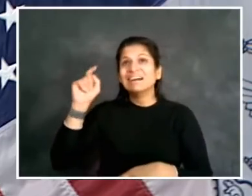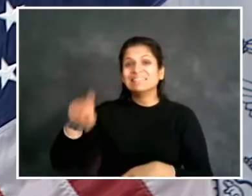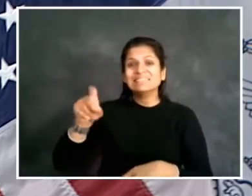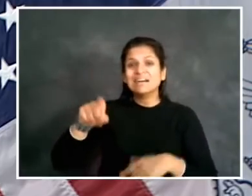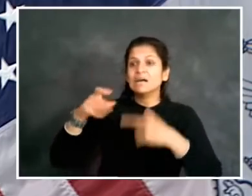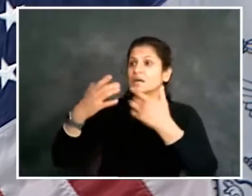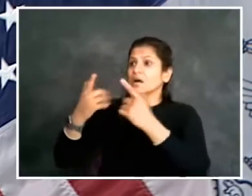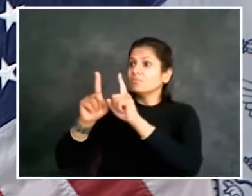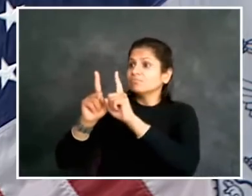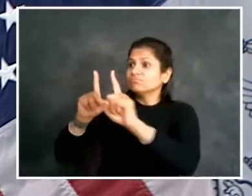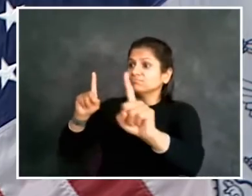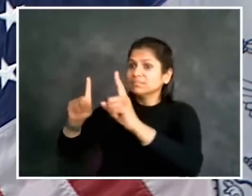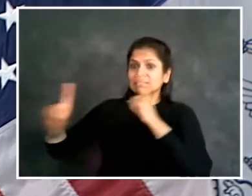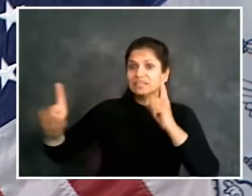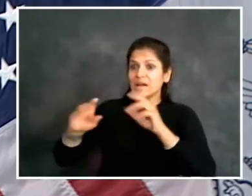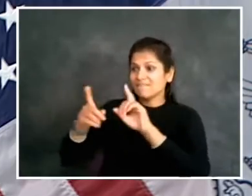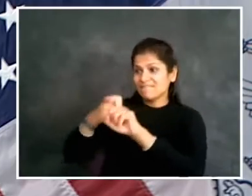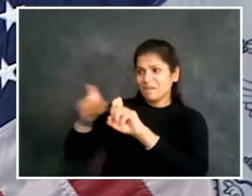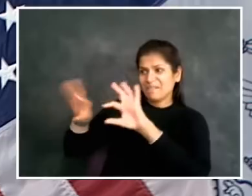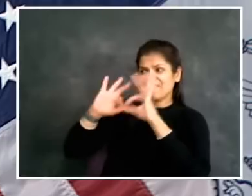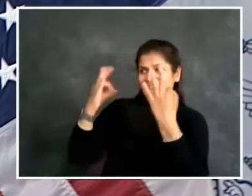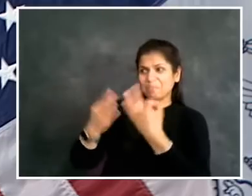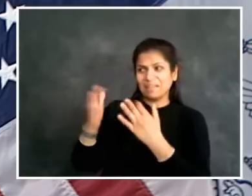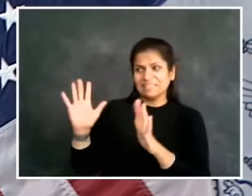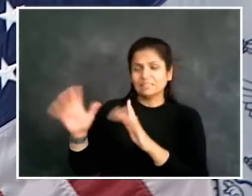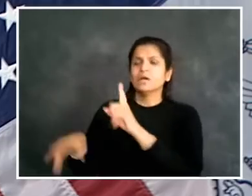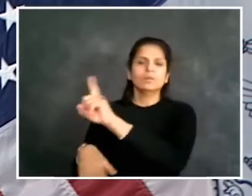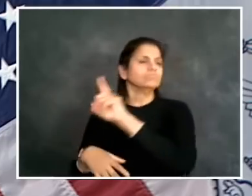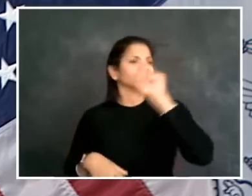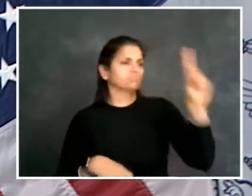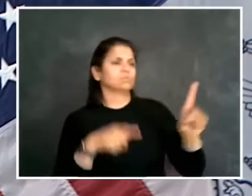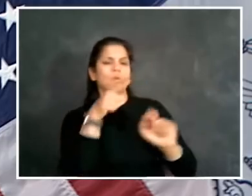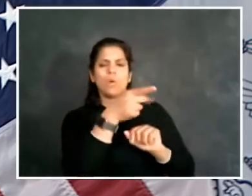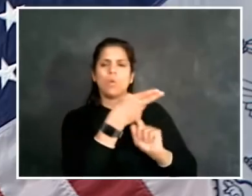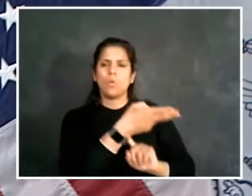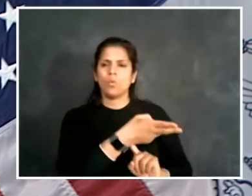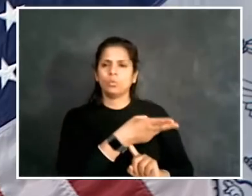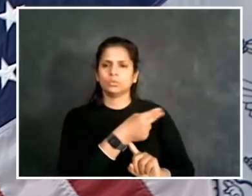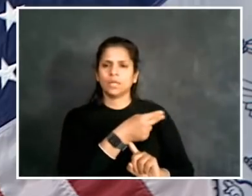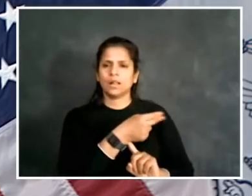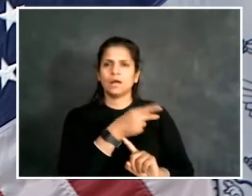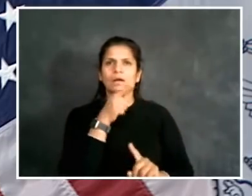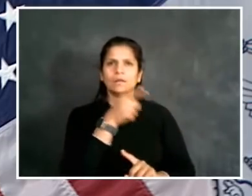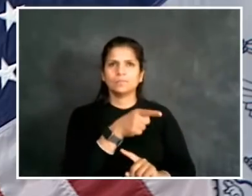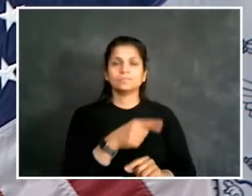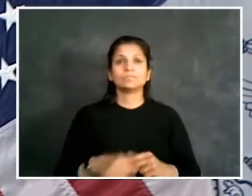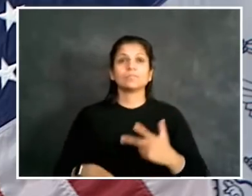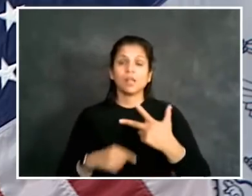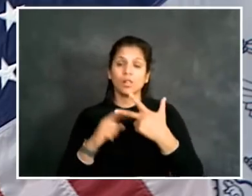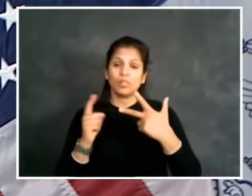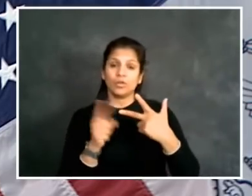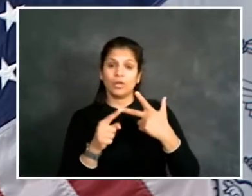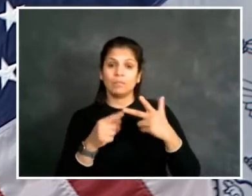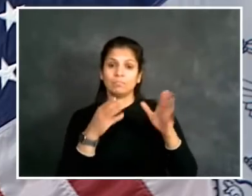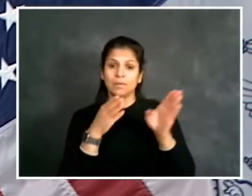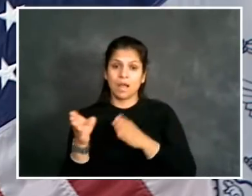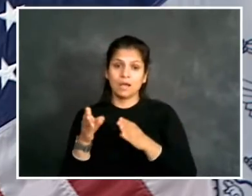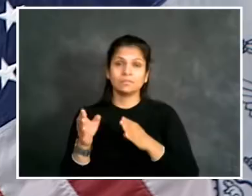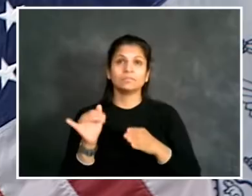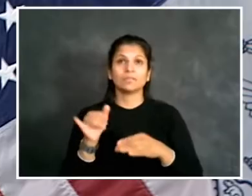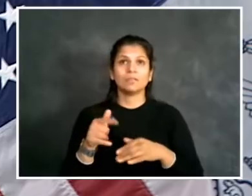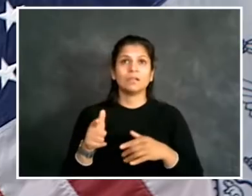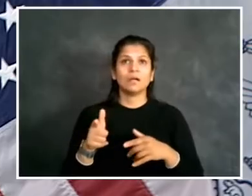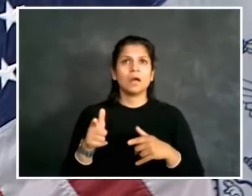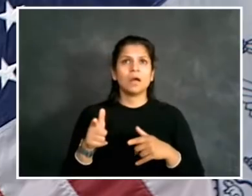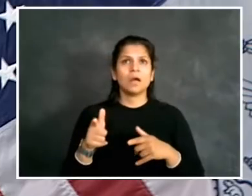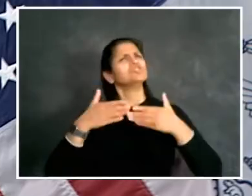New Yorkers. So a lot of pieces are now moving aggressively. Folks who have come out of hospitals but aren't able yet to go back to their